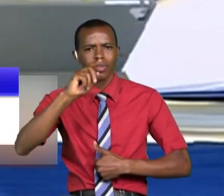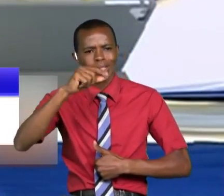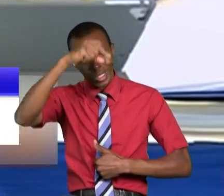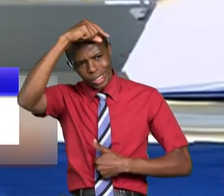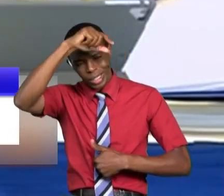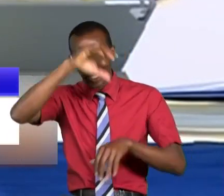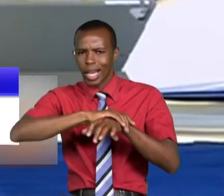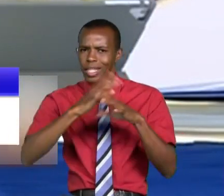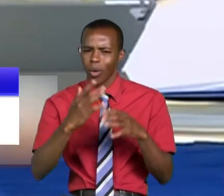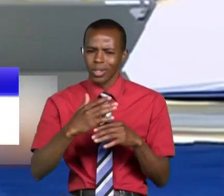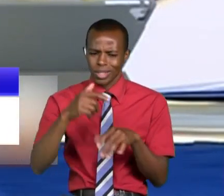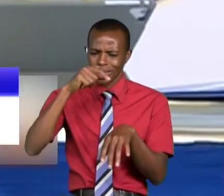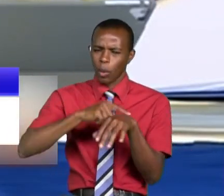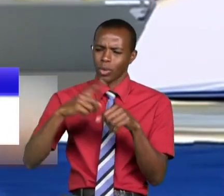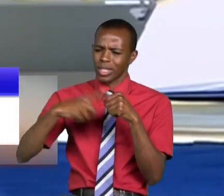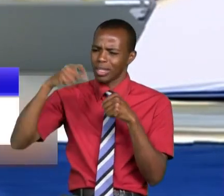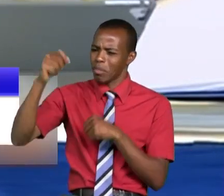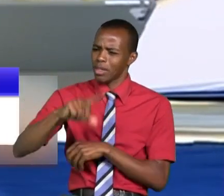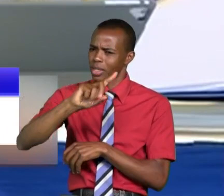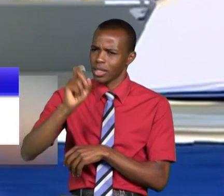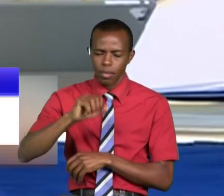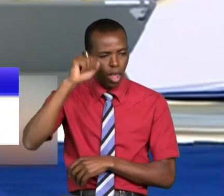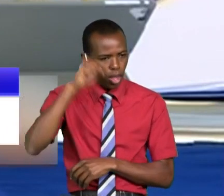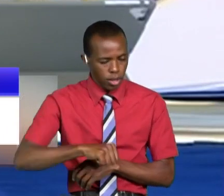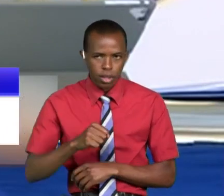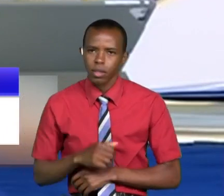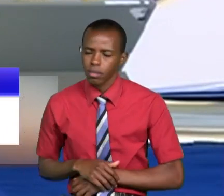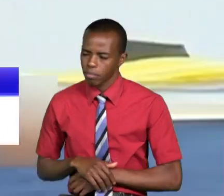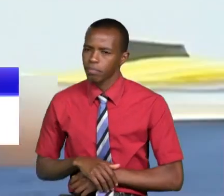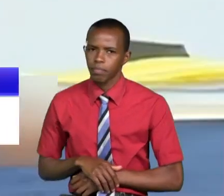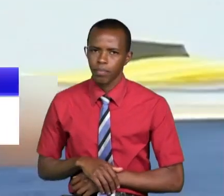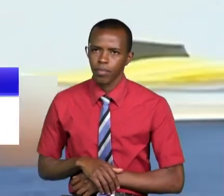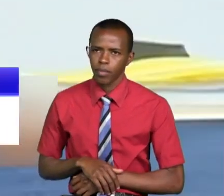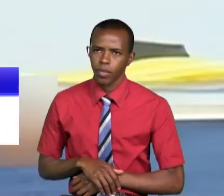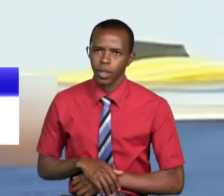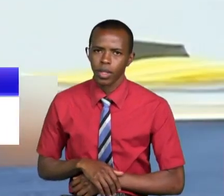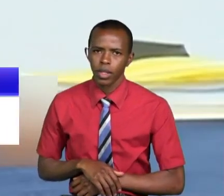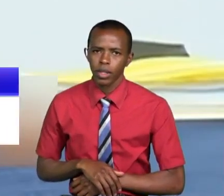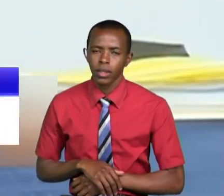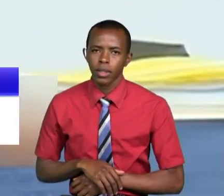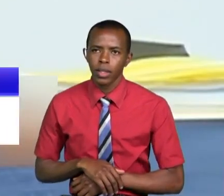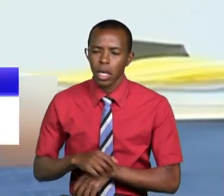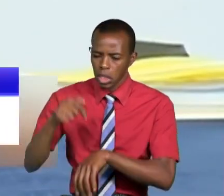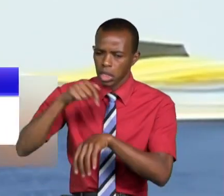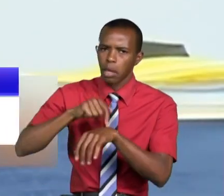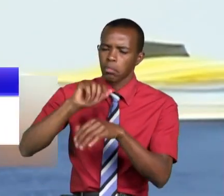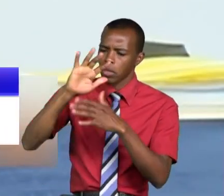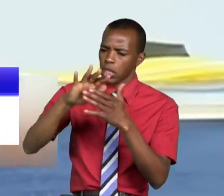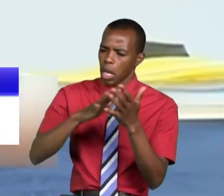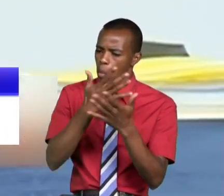in 6 months. Yes, madam. The very flexible timetable